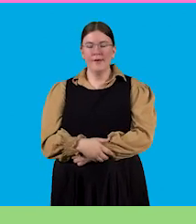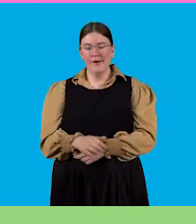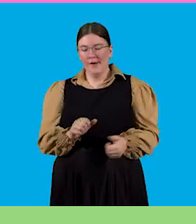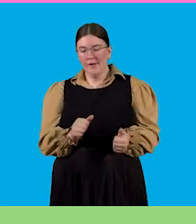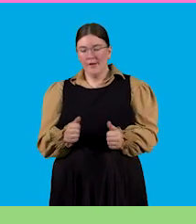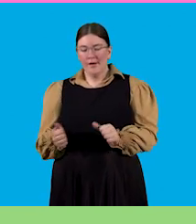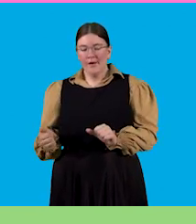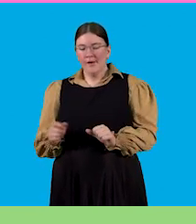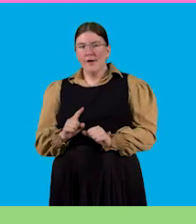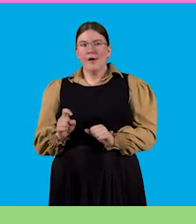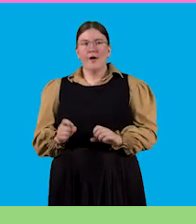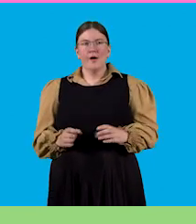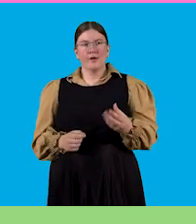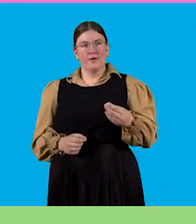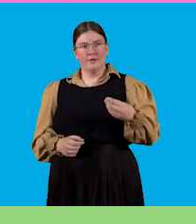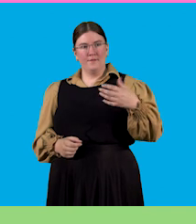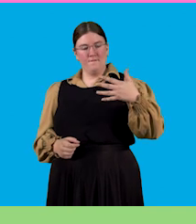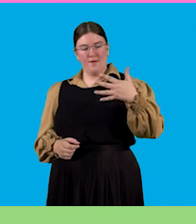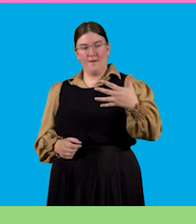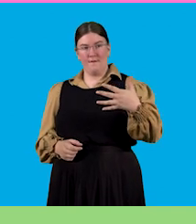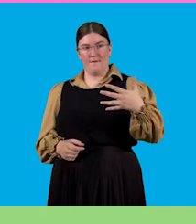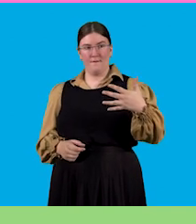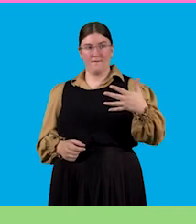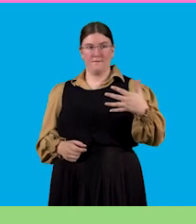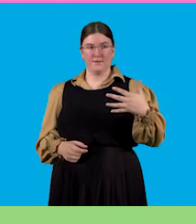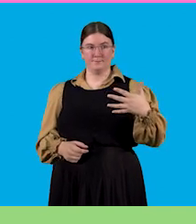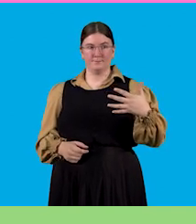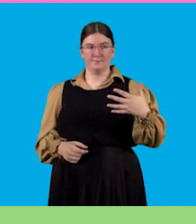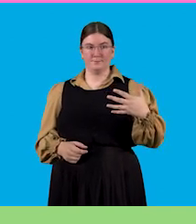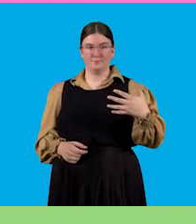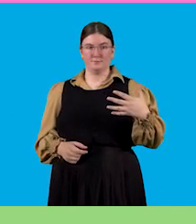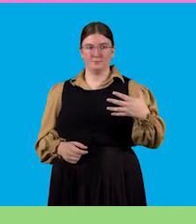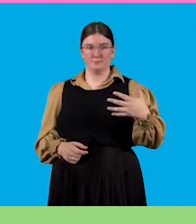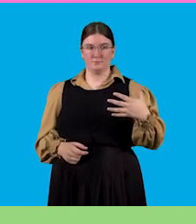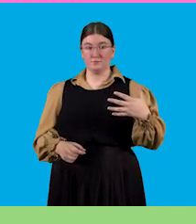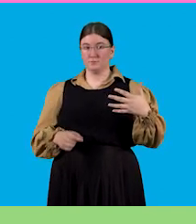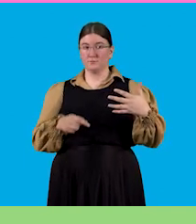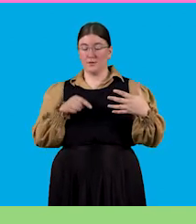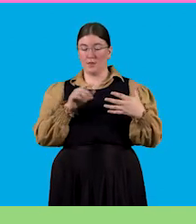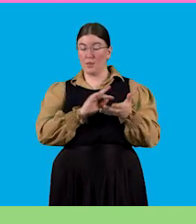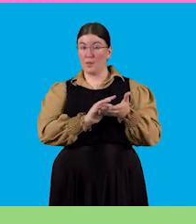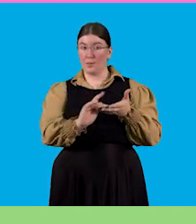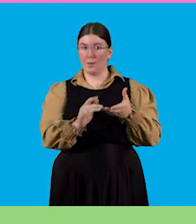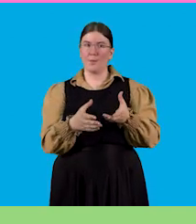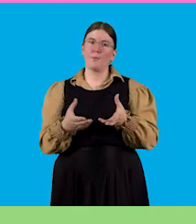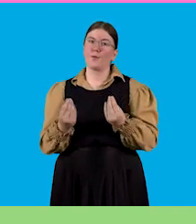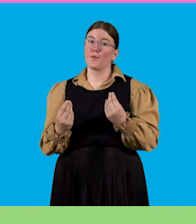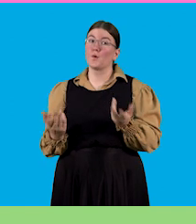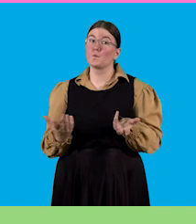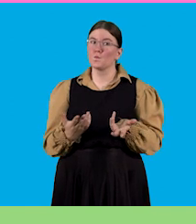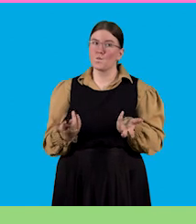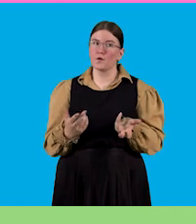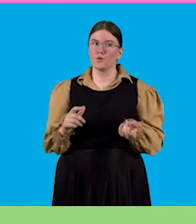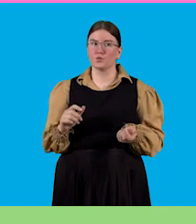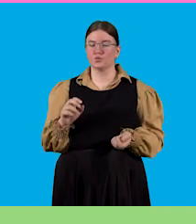Moving on to the next question. Number 5, the something are found on either